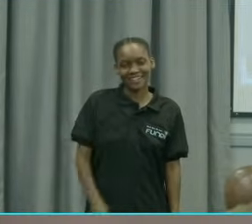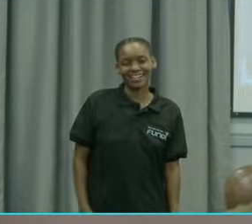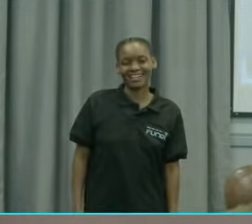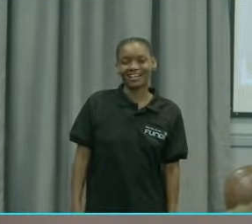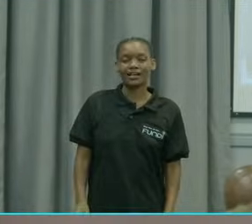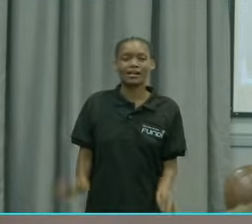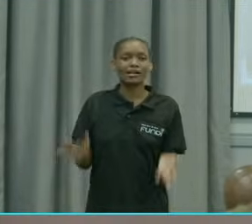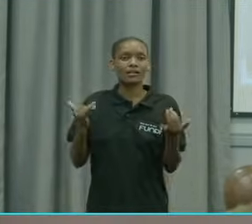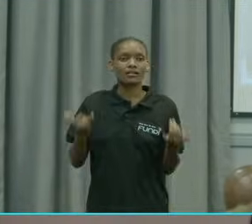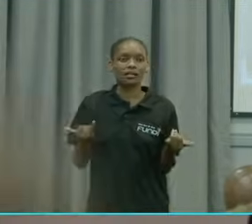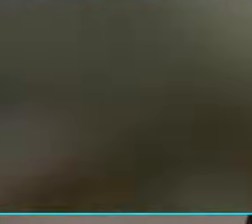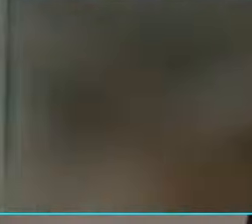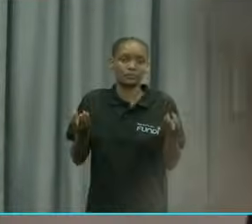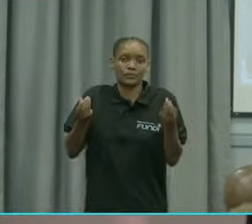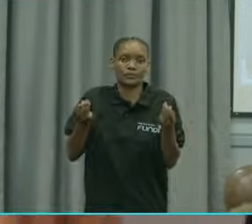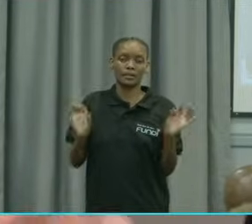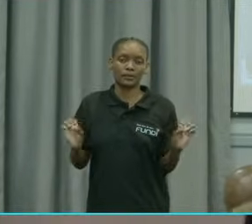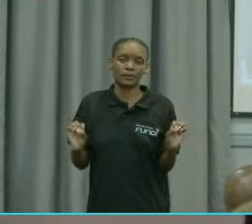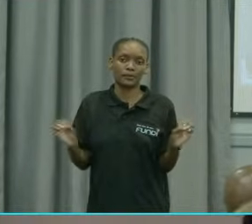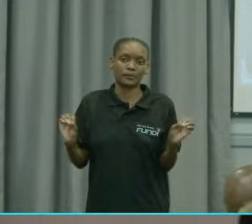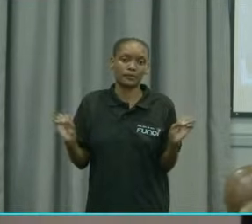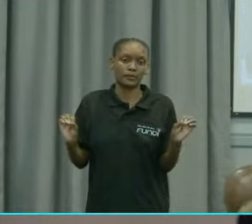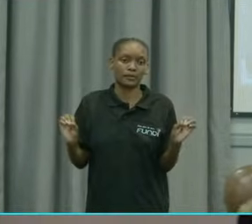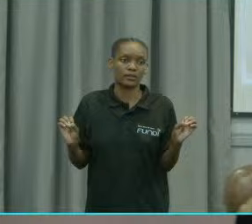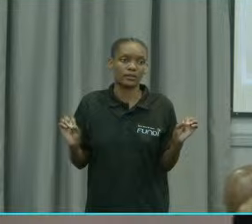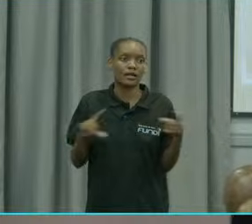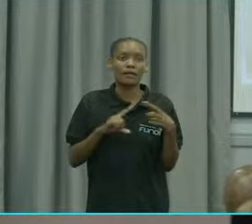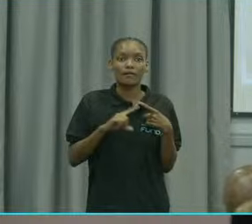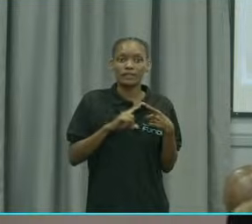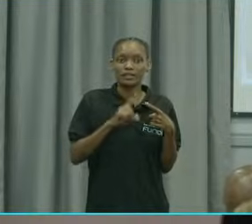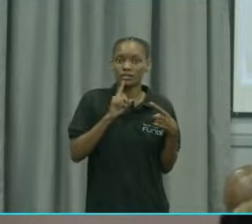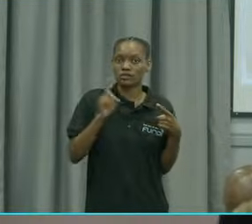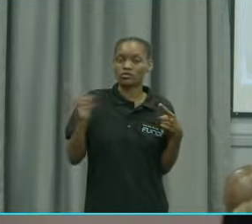Now, where there's no money, in the first place, we don't even have those teachers.